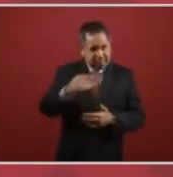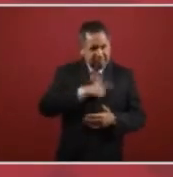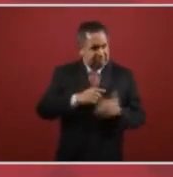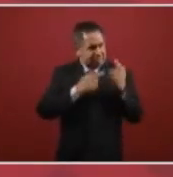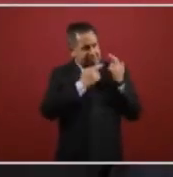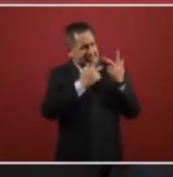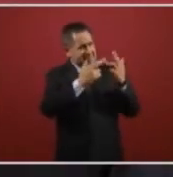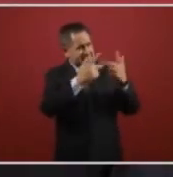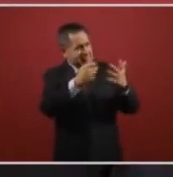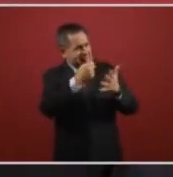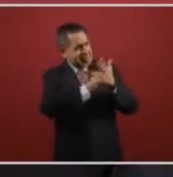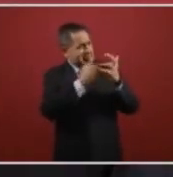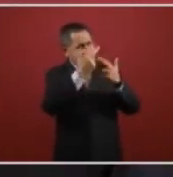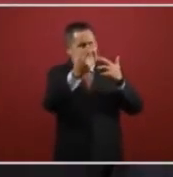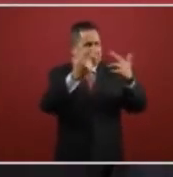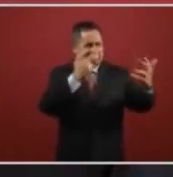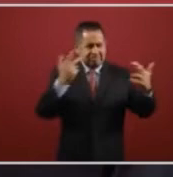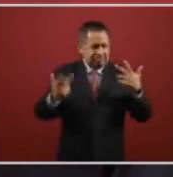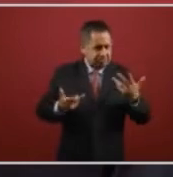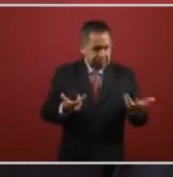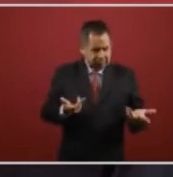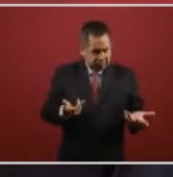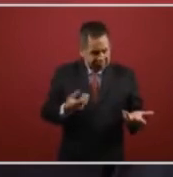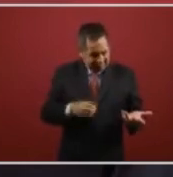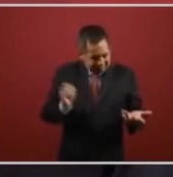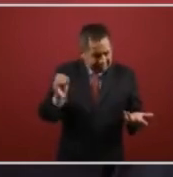Why does it have to be with violence?